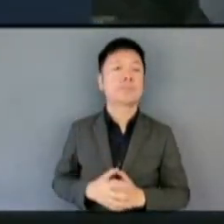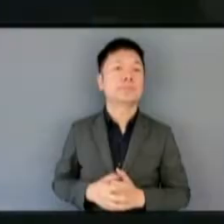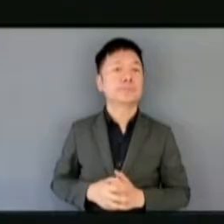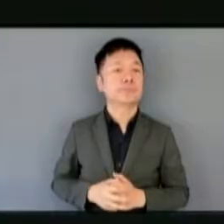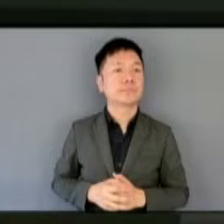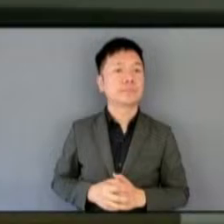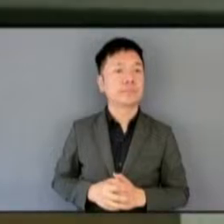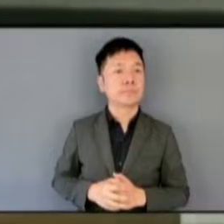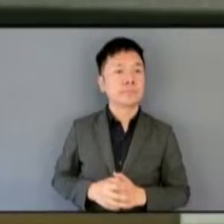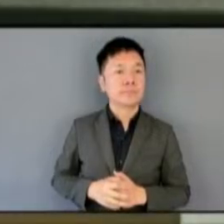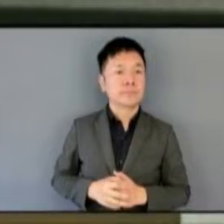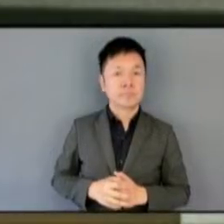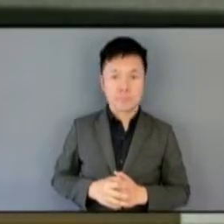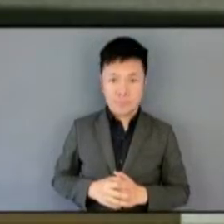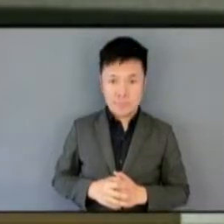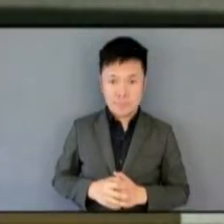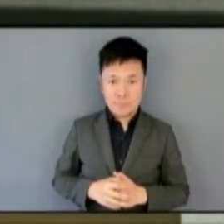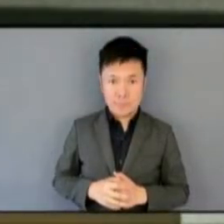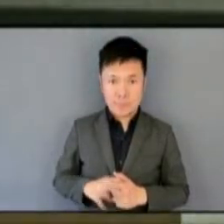I'm sorry.